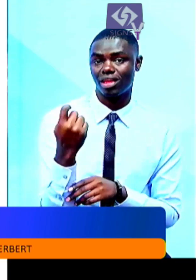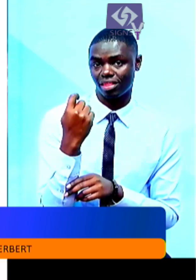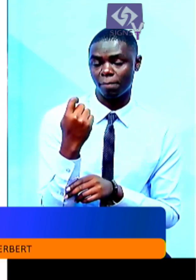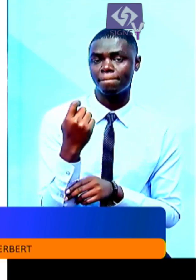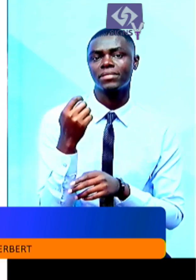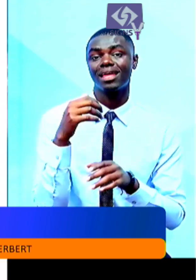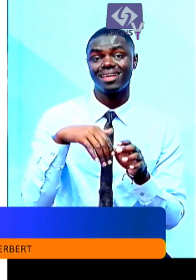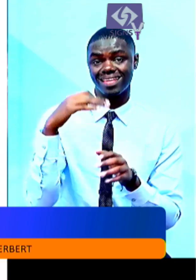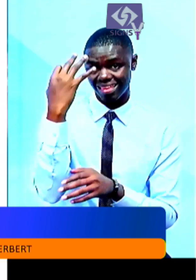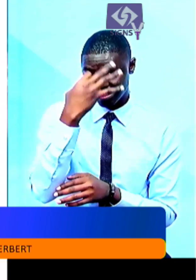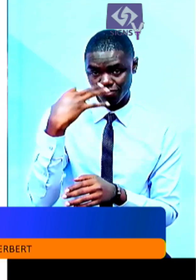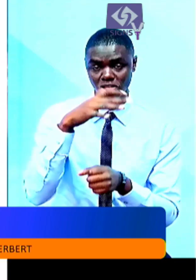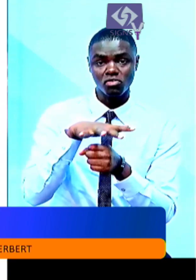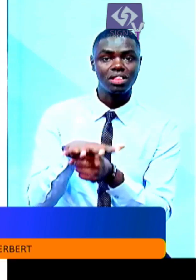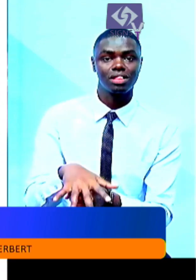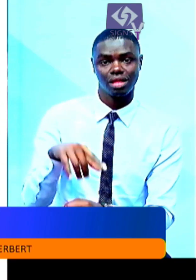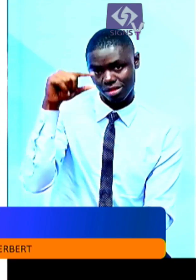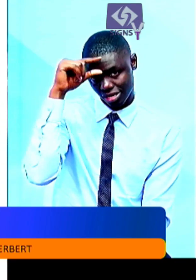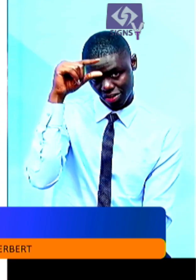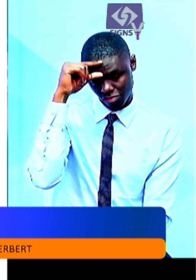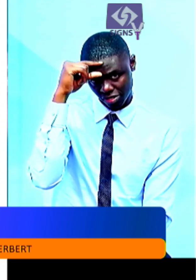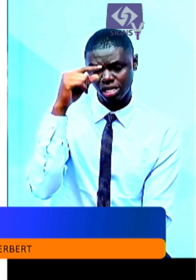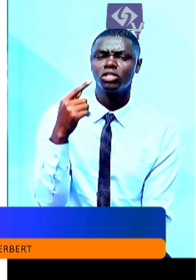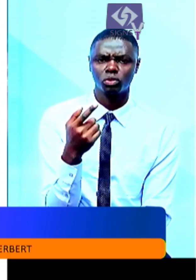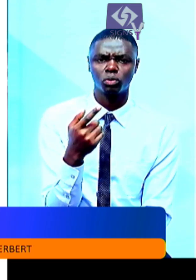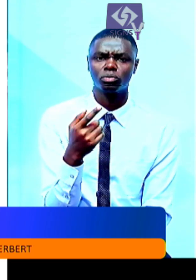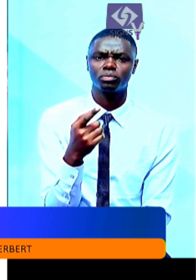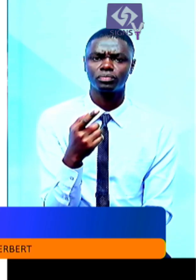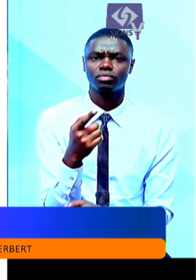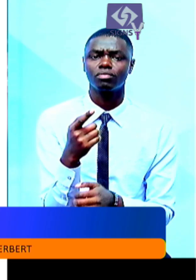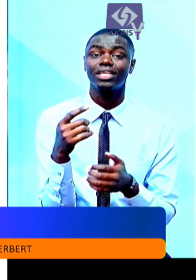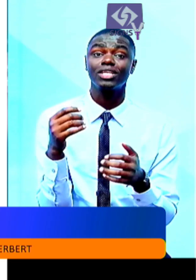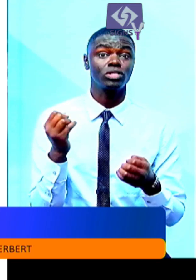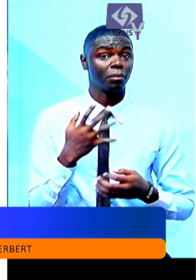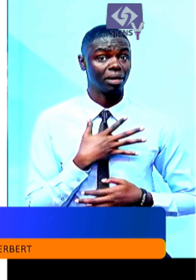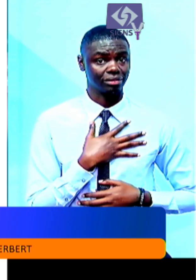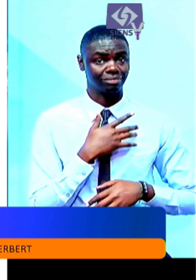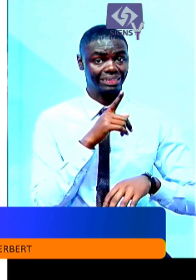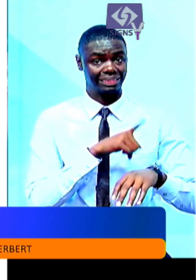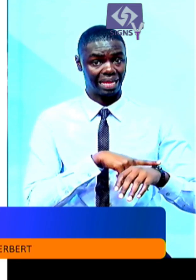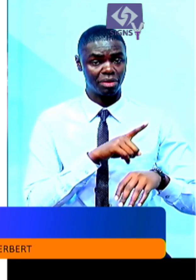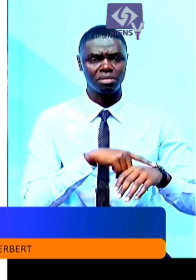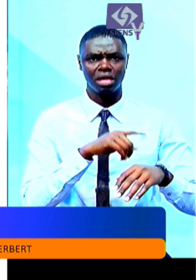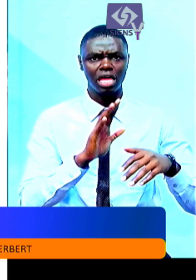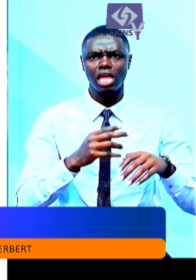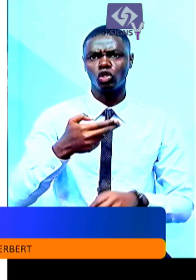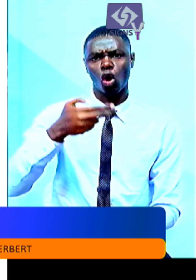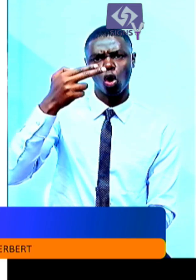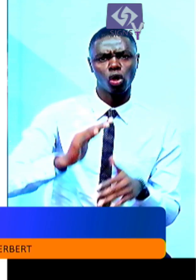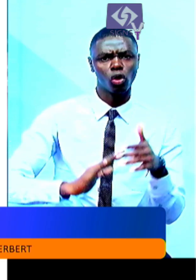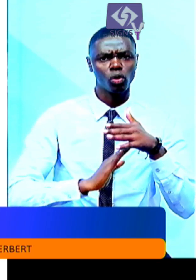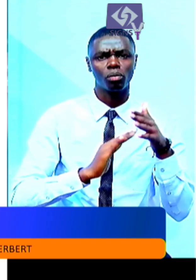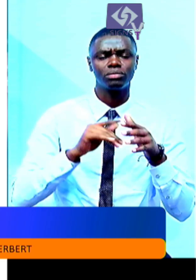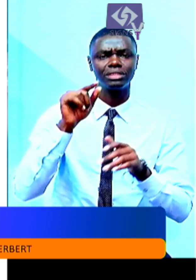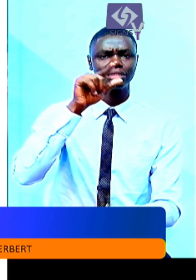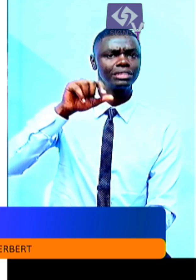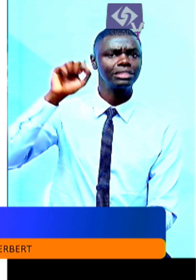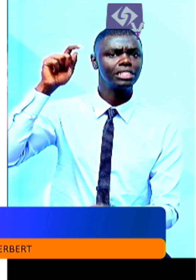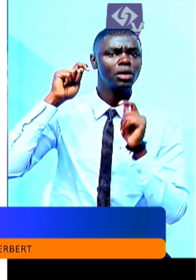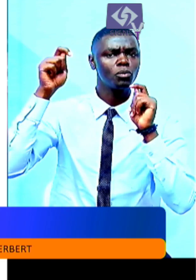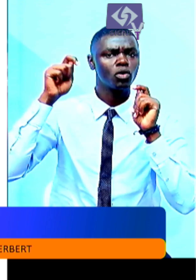in the face of repressive governments. So it was a surprise that during the height of last year's Gen Z protests,